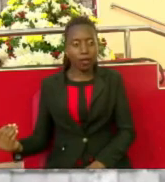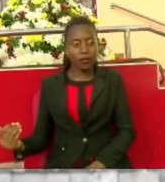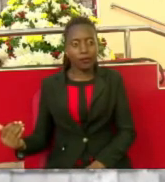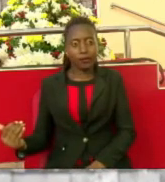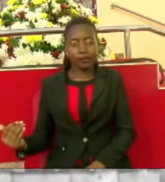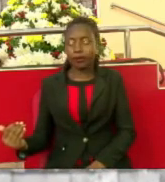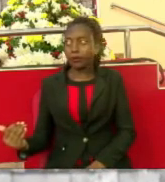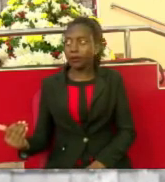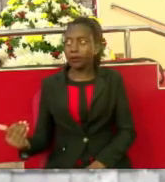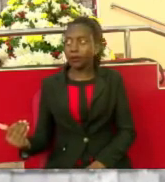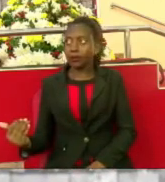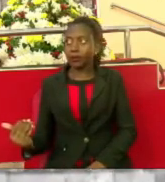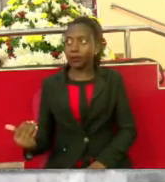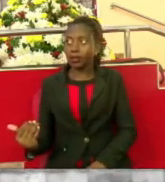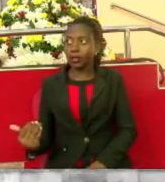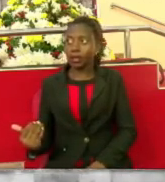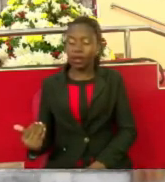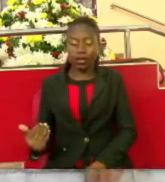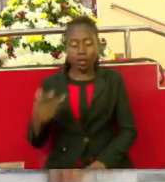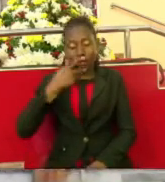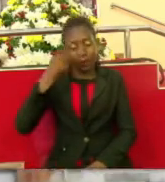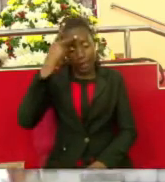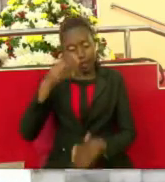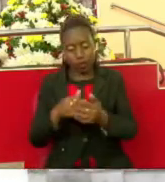their noses running.